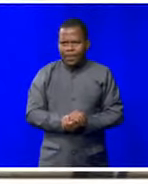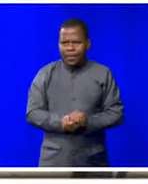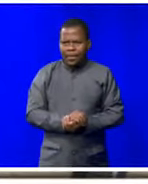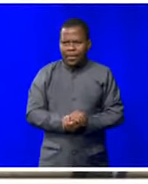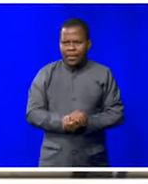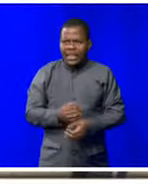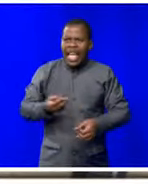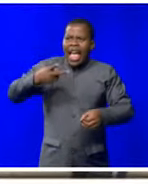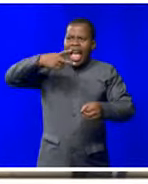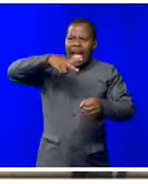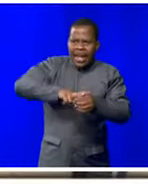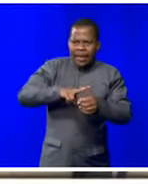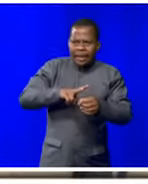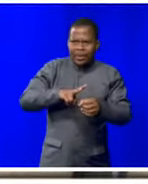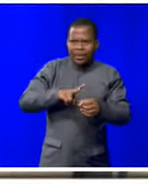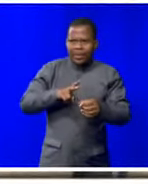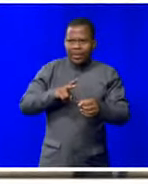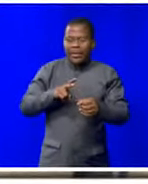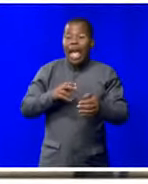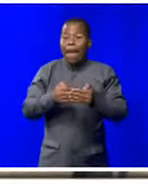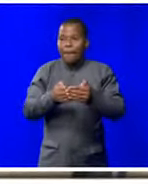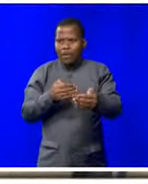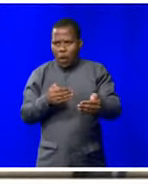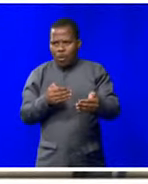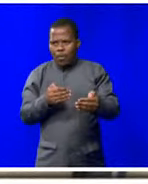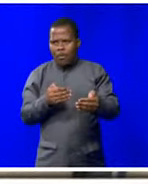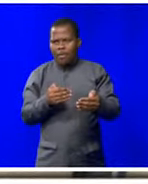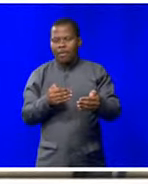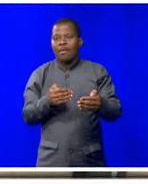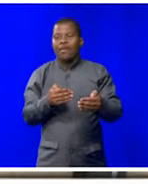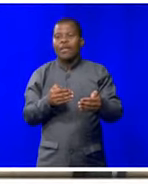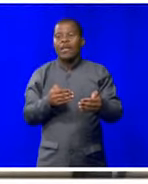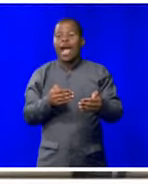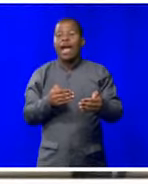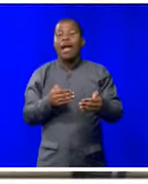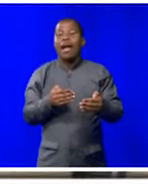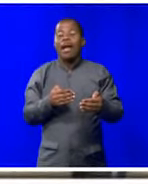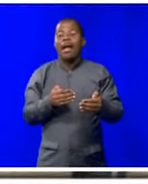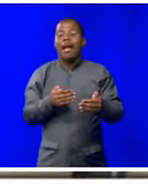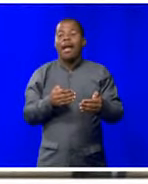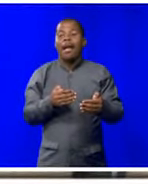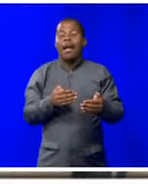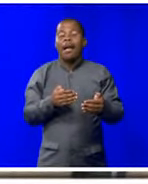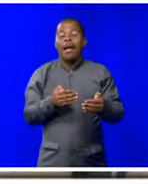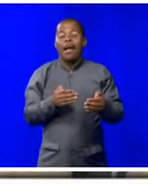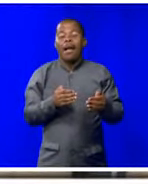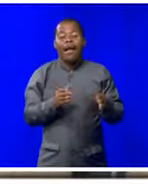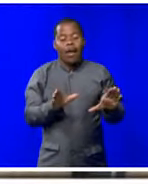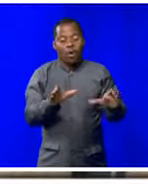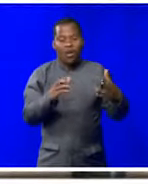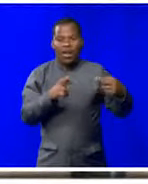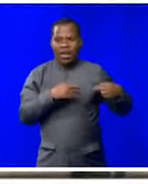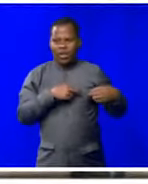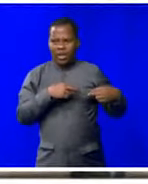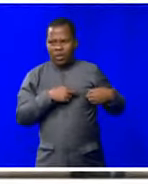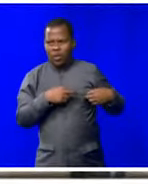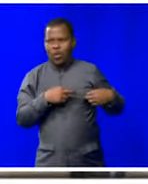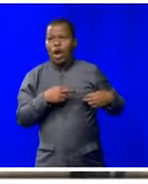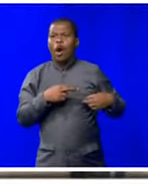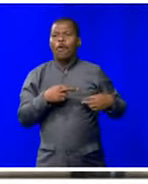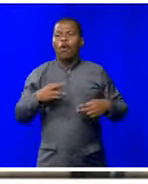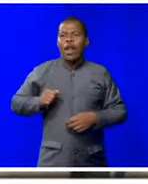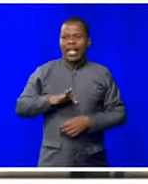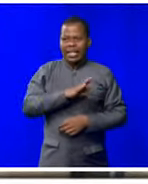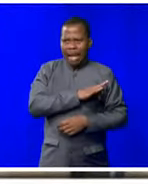la labe basolo basebenta lo mshwalensi le workmen's compensation